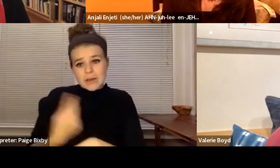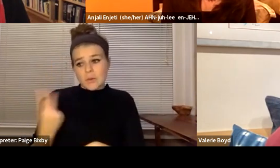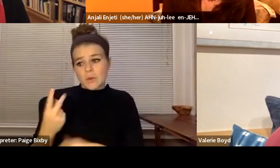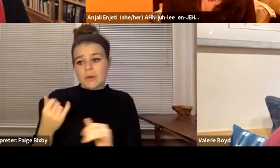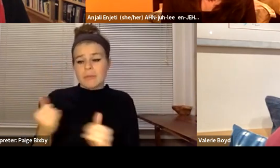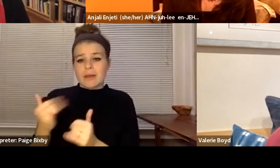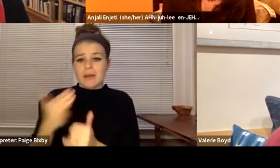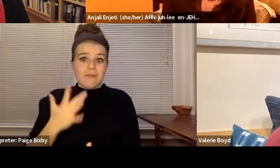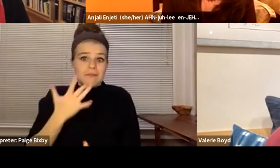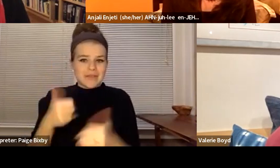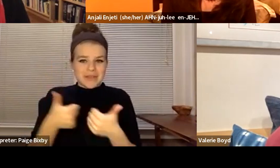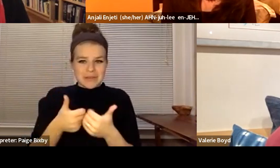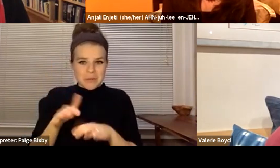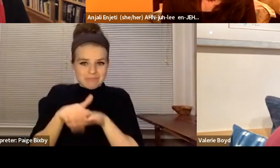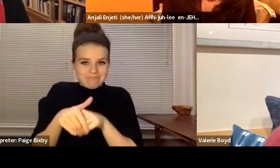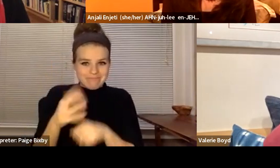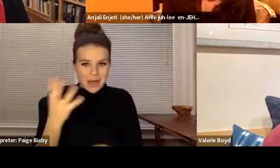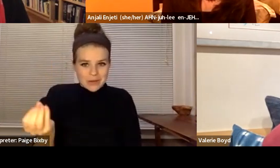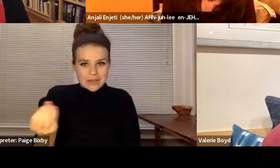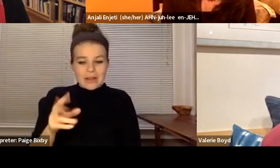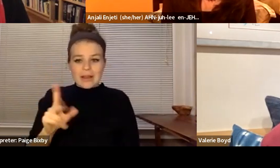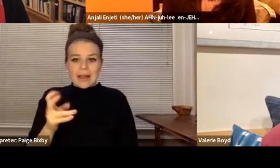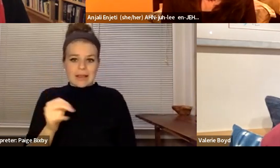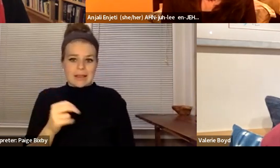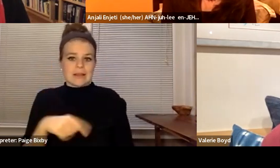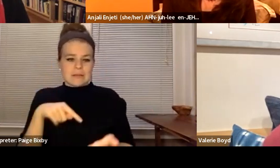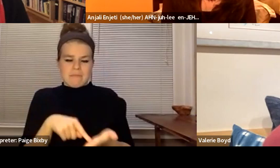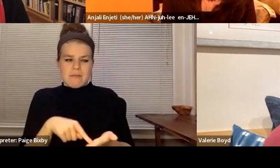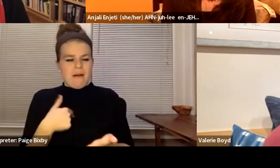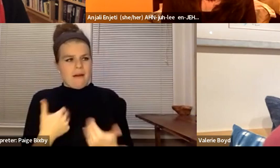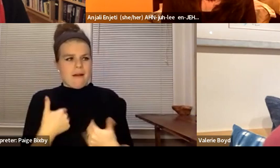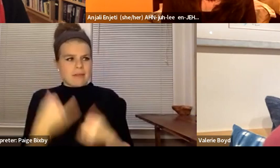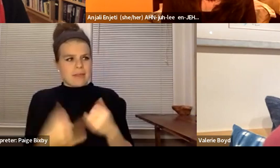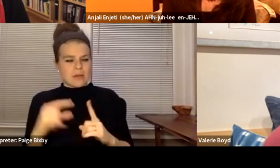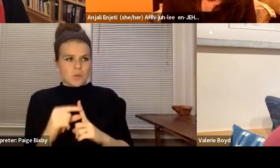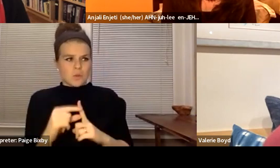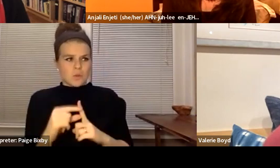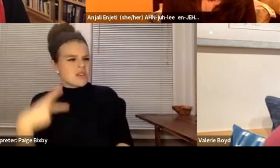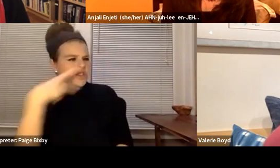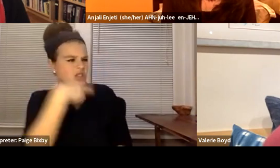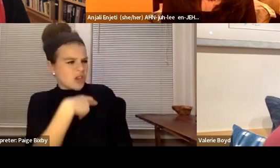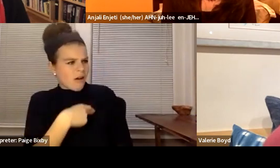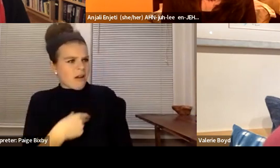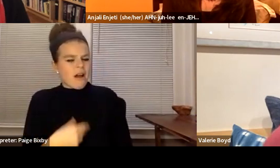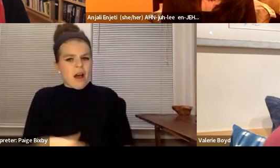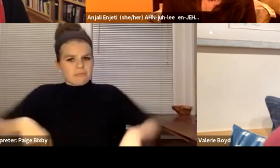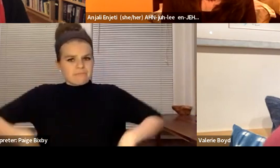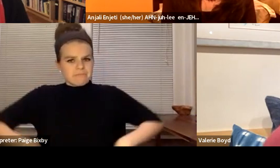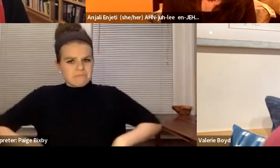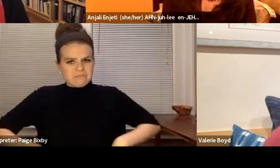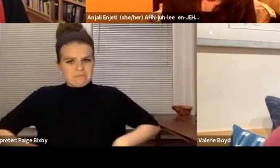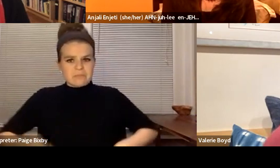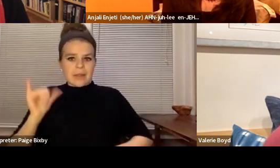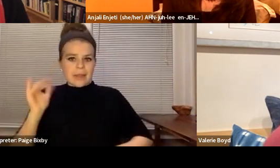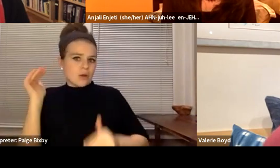pretend outside. Kathleen demanded she have the last word. "Shut up," she said, putting her hands on her hips like the grown